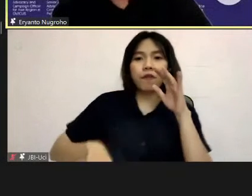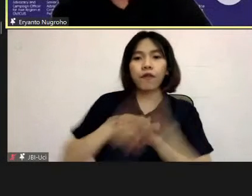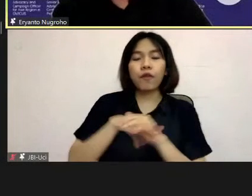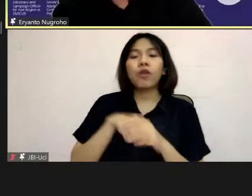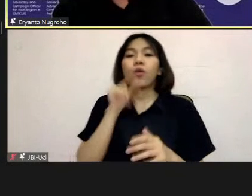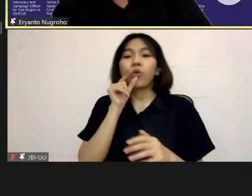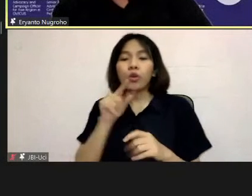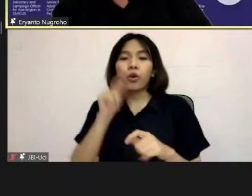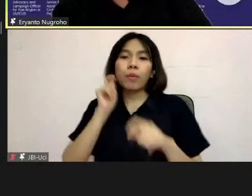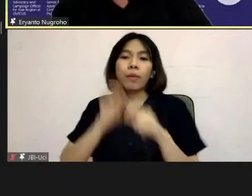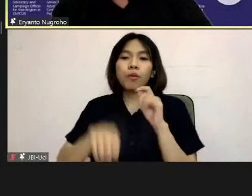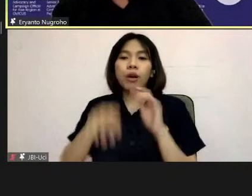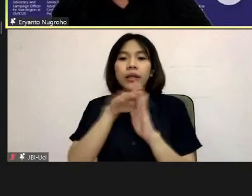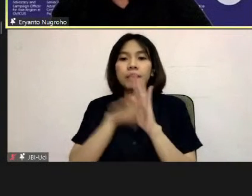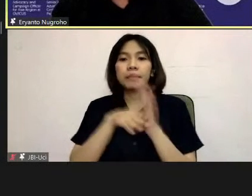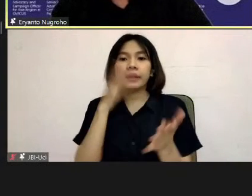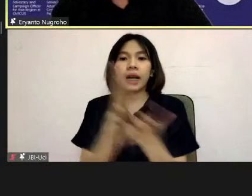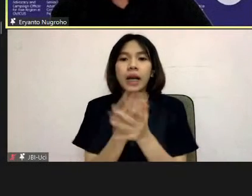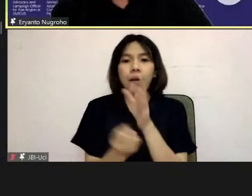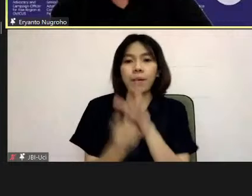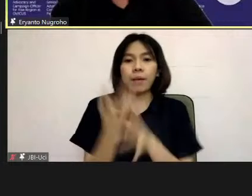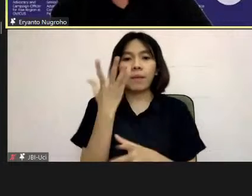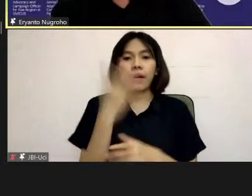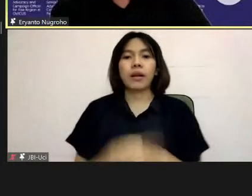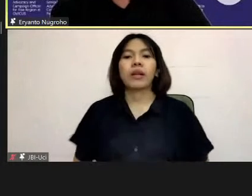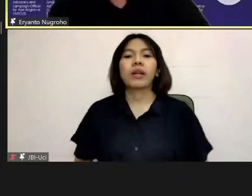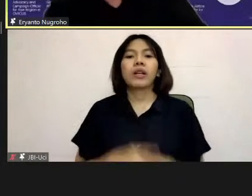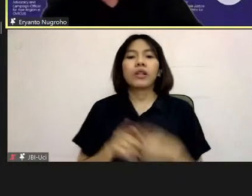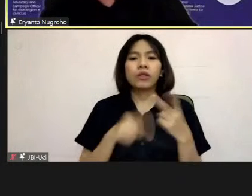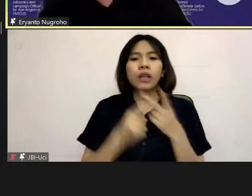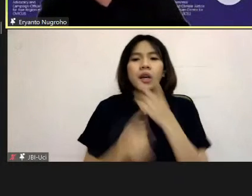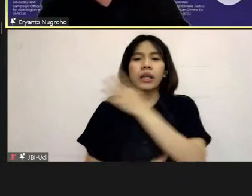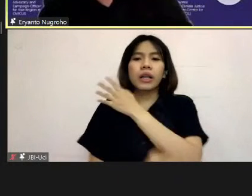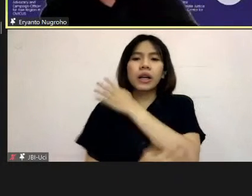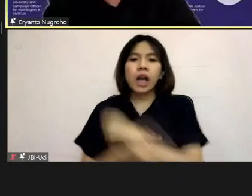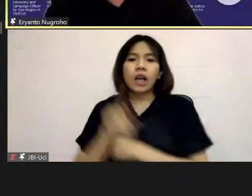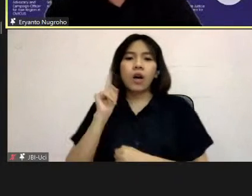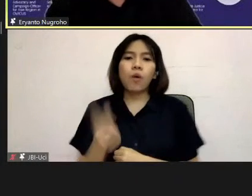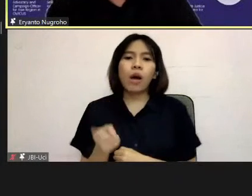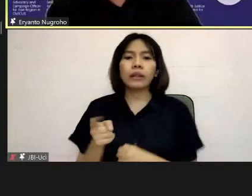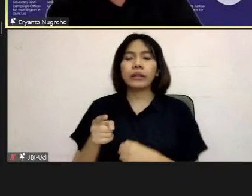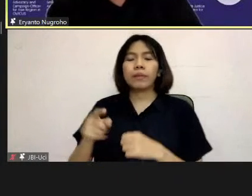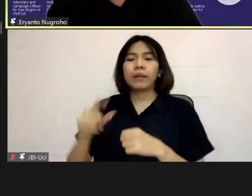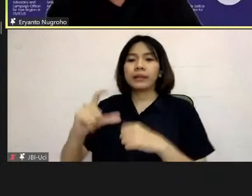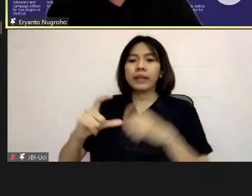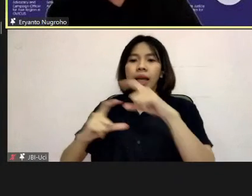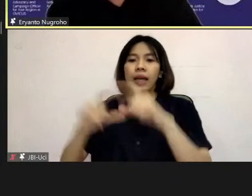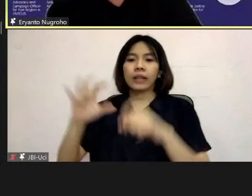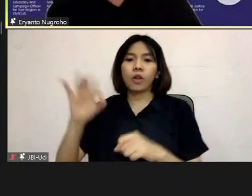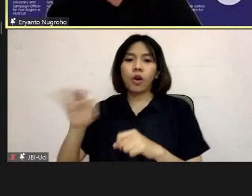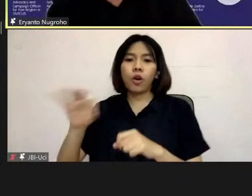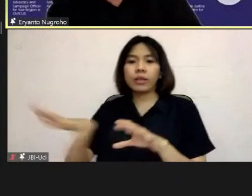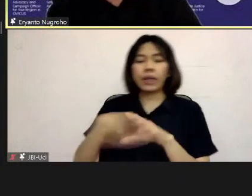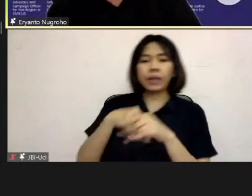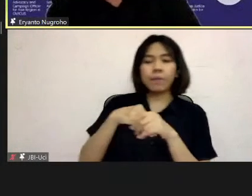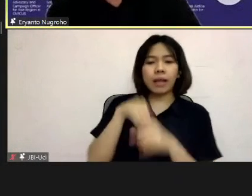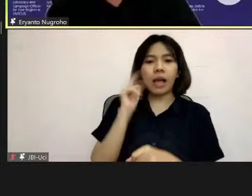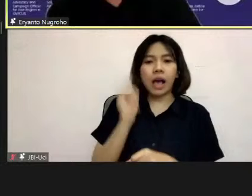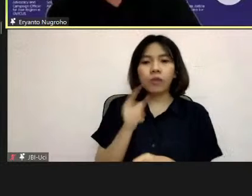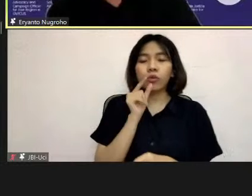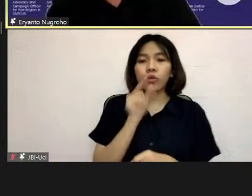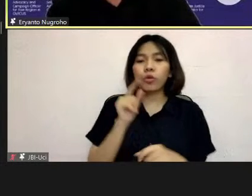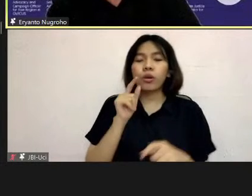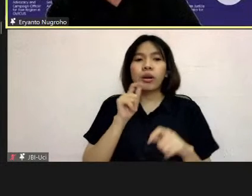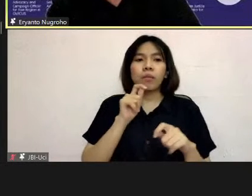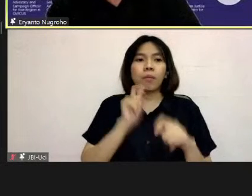development. States should create a meaningful engagement with CSOs in national and global decision-making